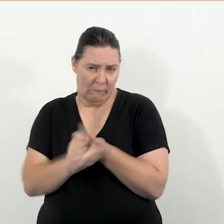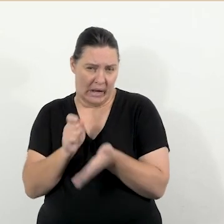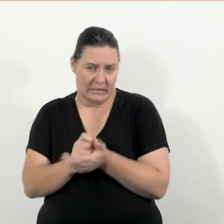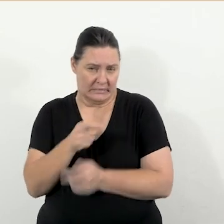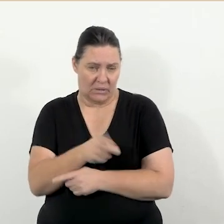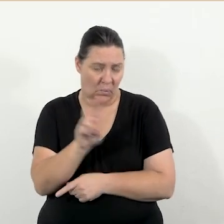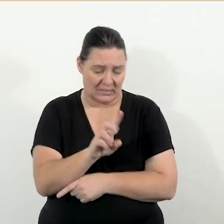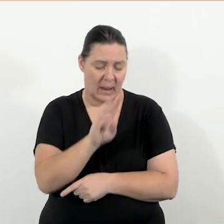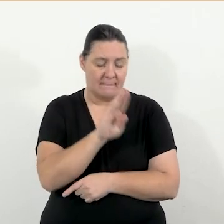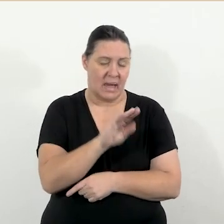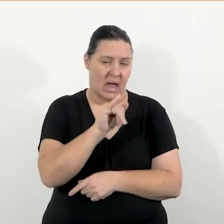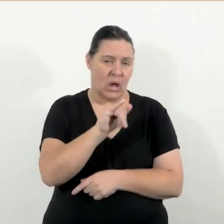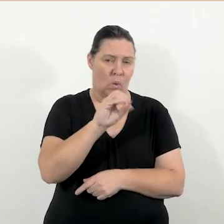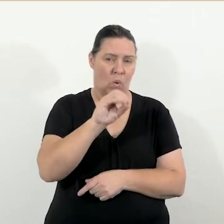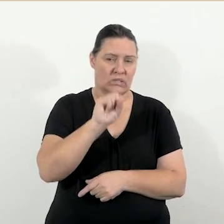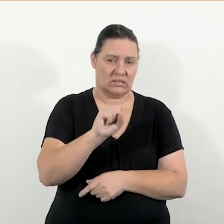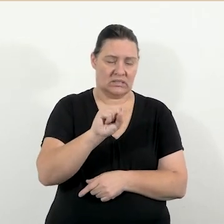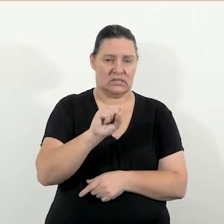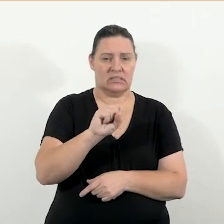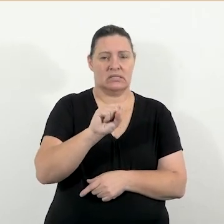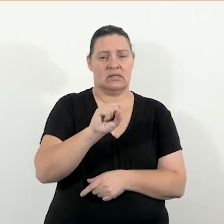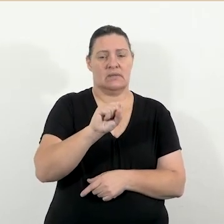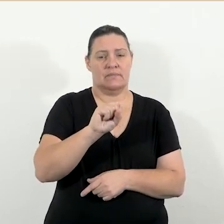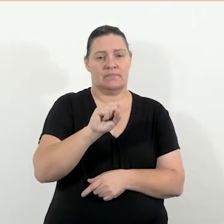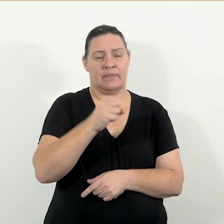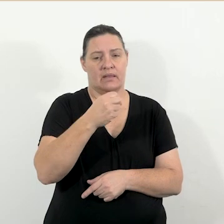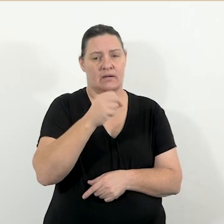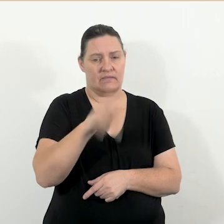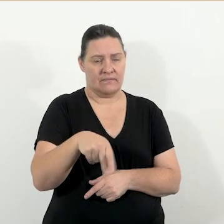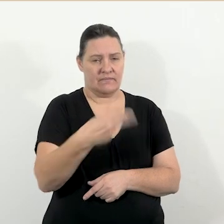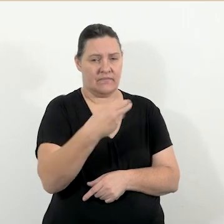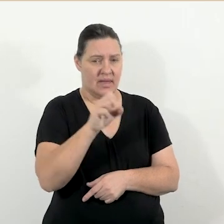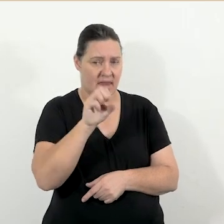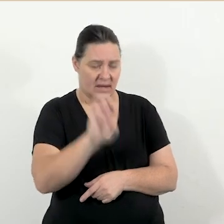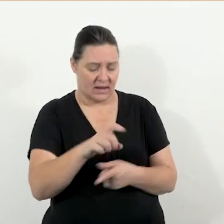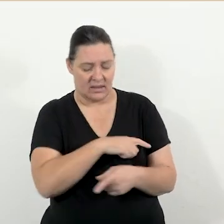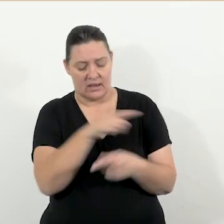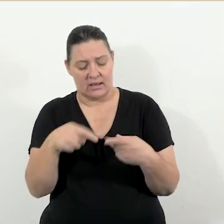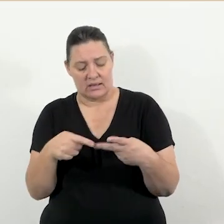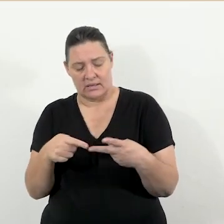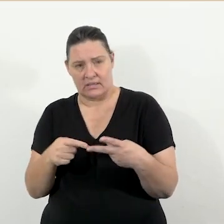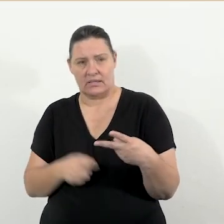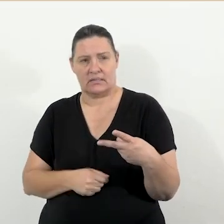biosphere. And then this one is my